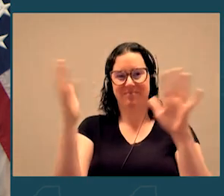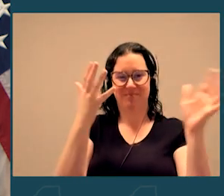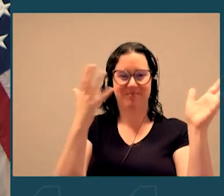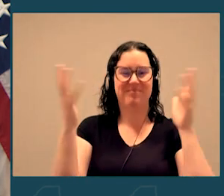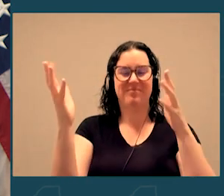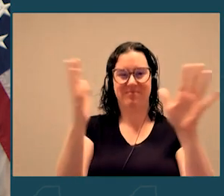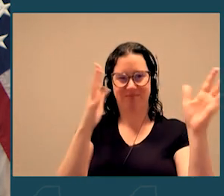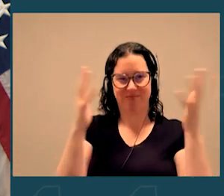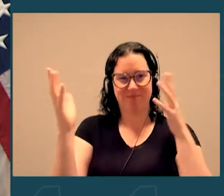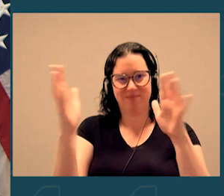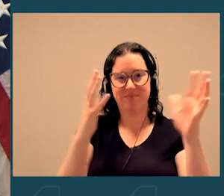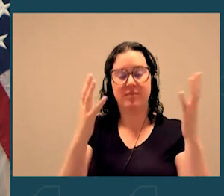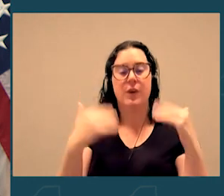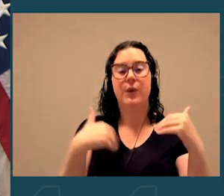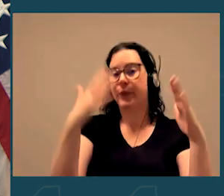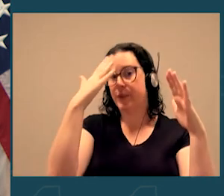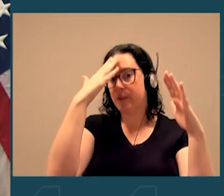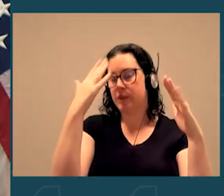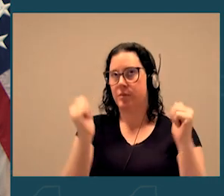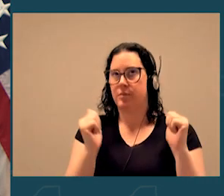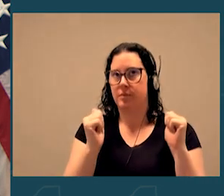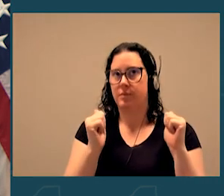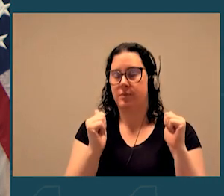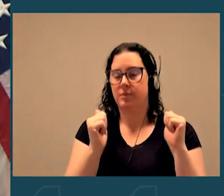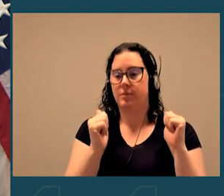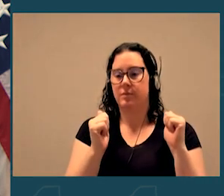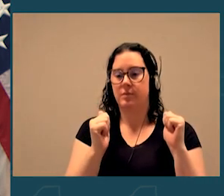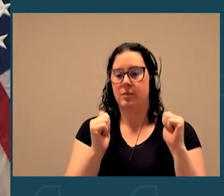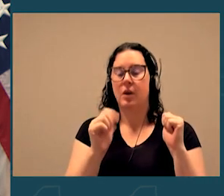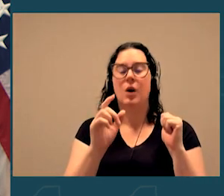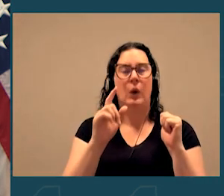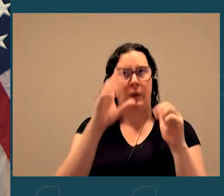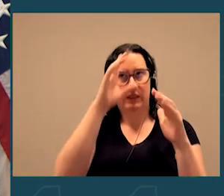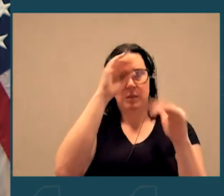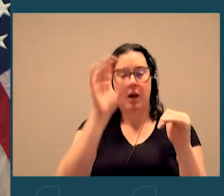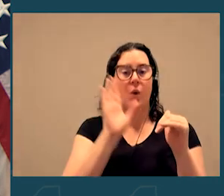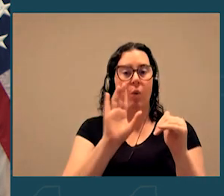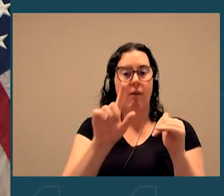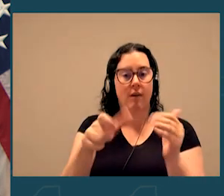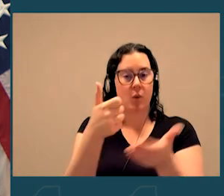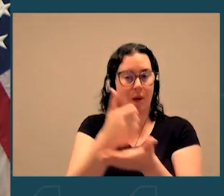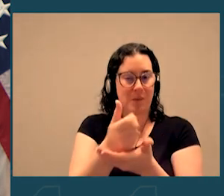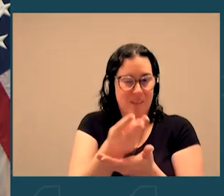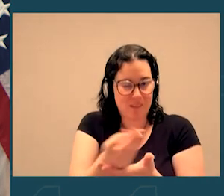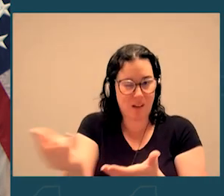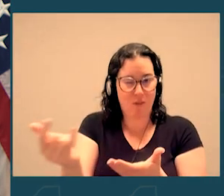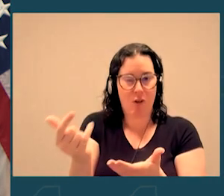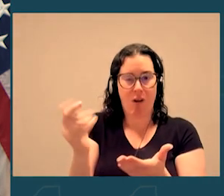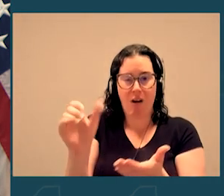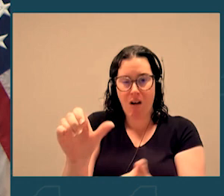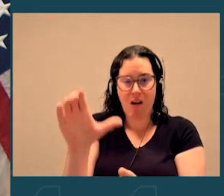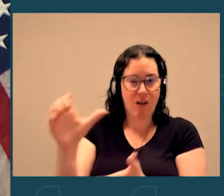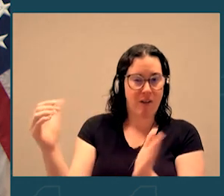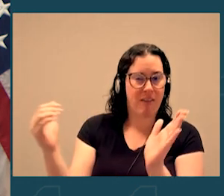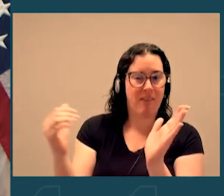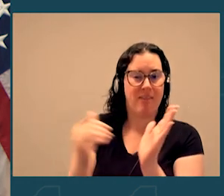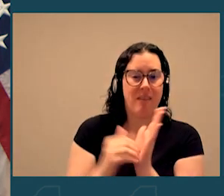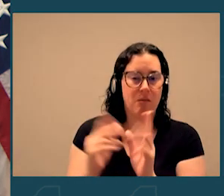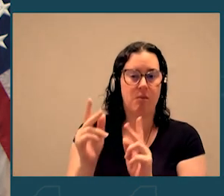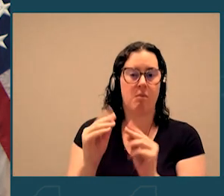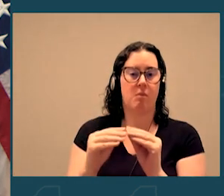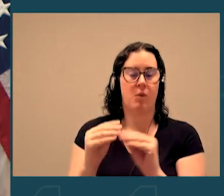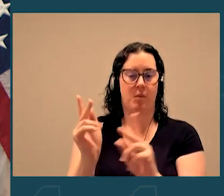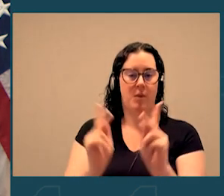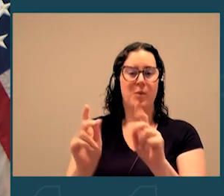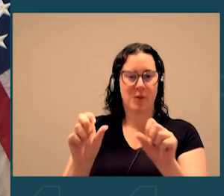We expect to spend, we'll have to help several 100,000 more people with this expansion alone. And also